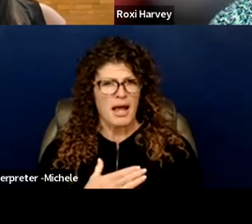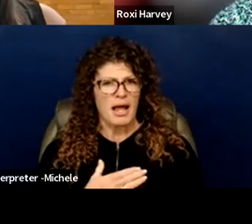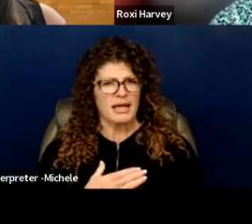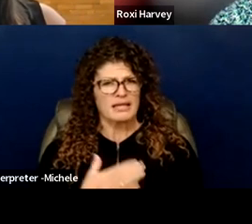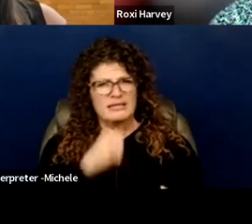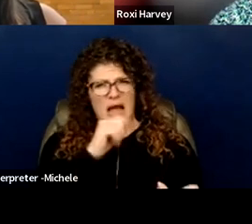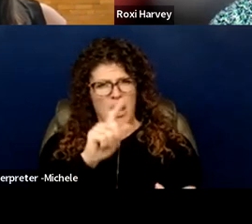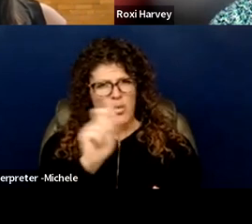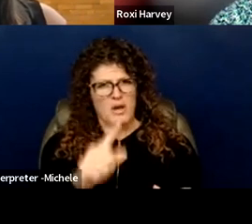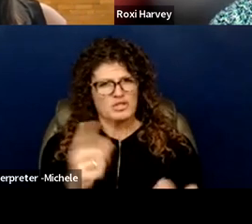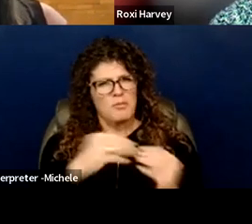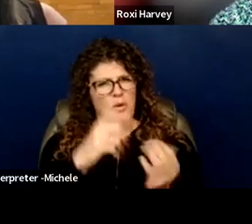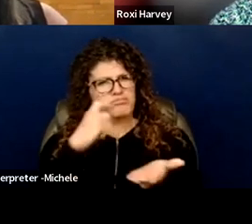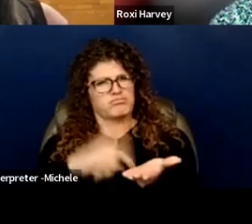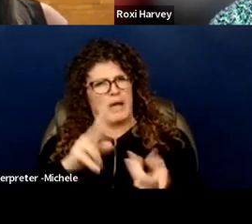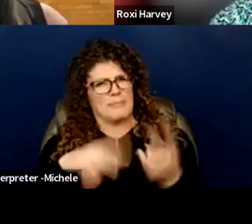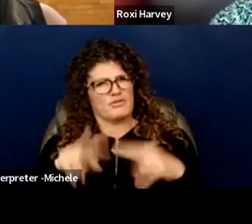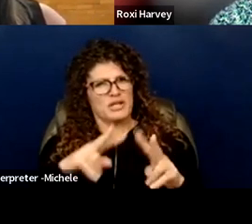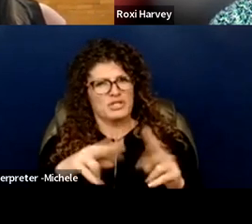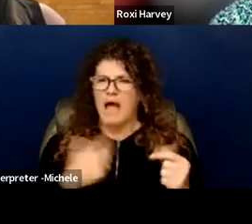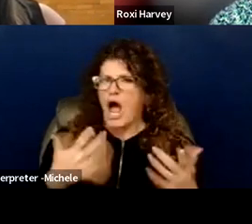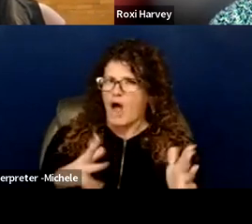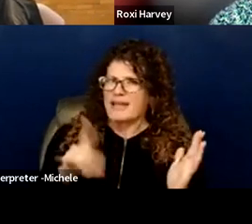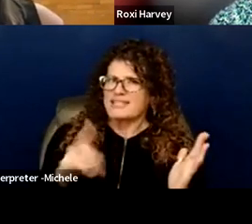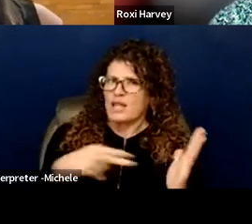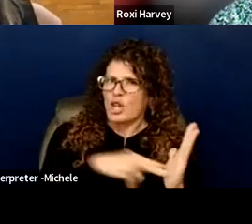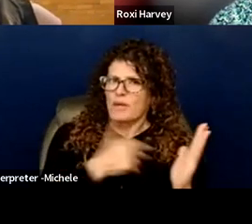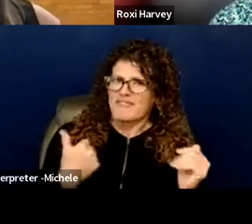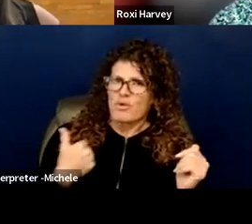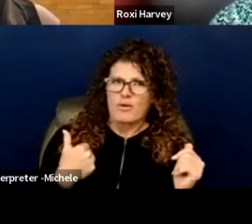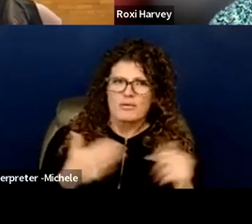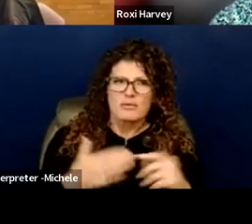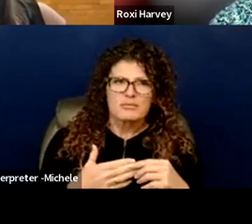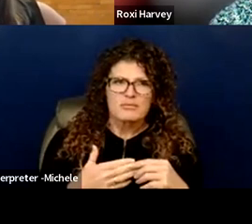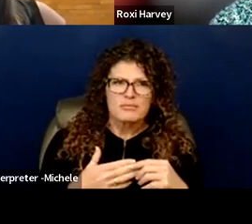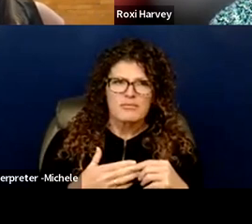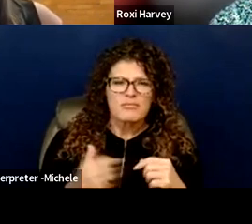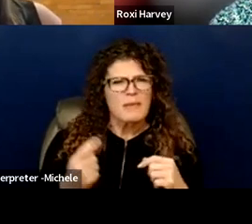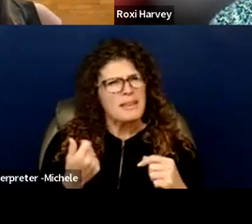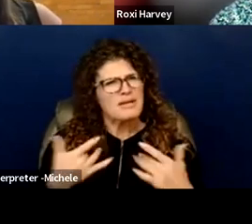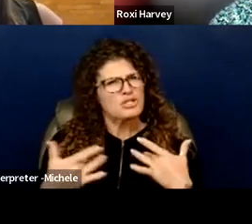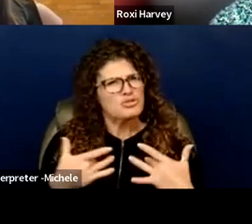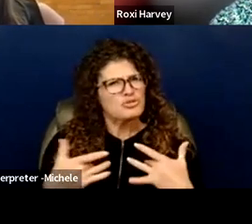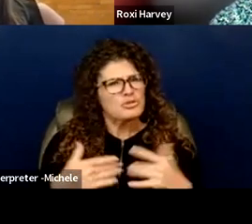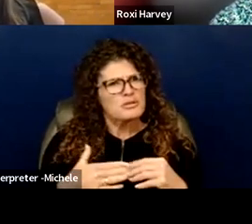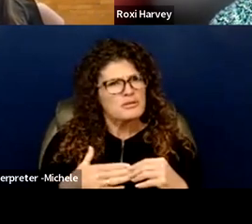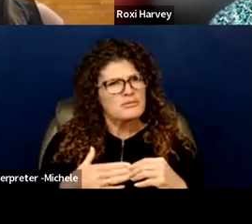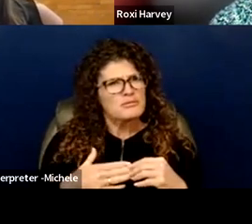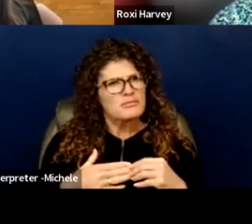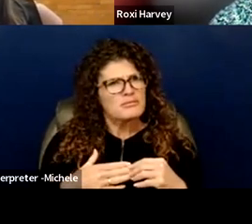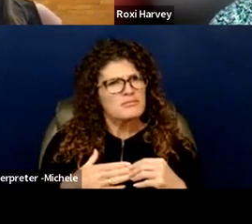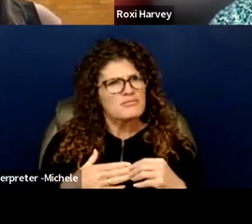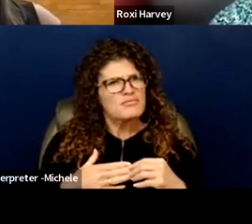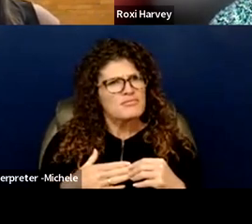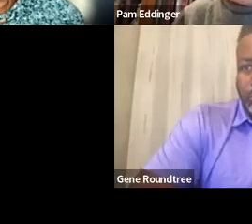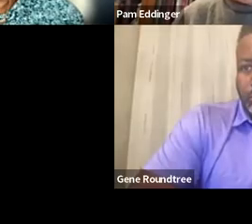question. I did look at this before, and I'm a little concerned about, I think the lack of